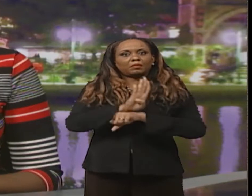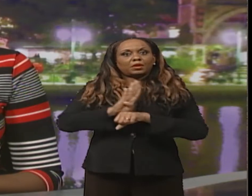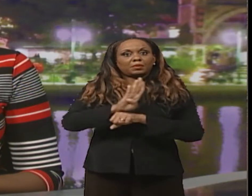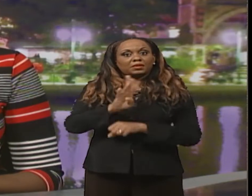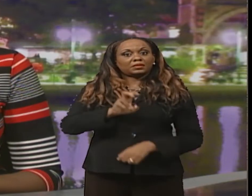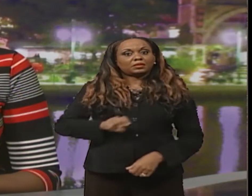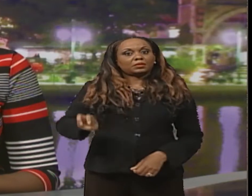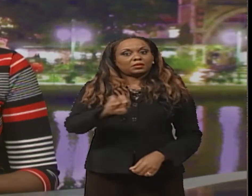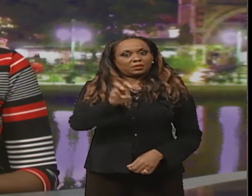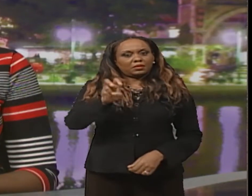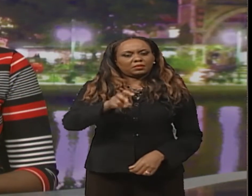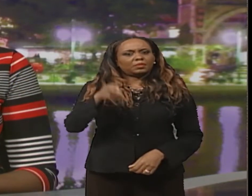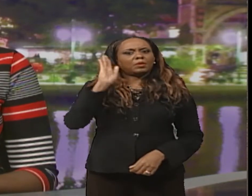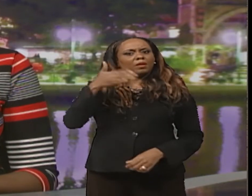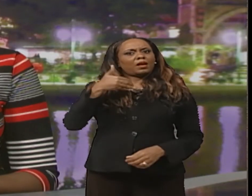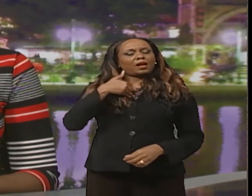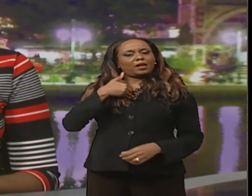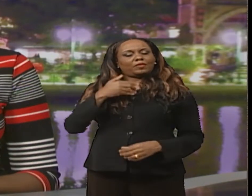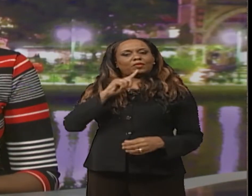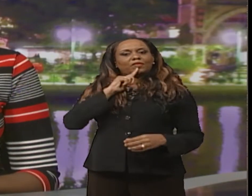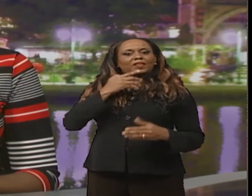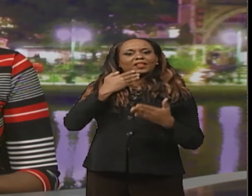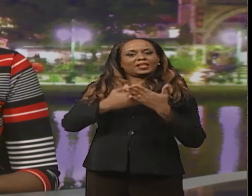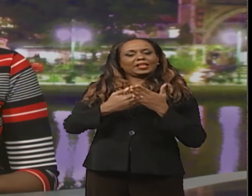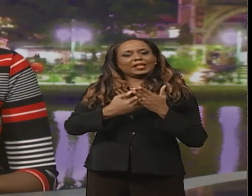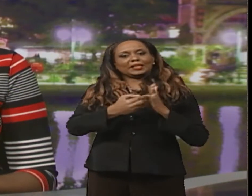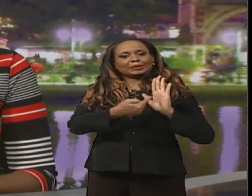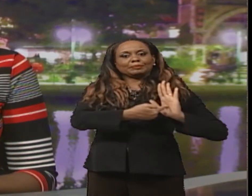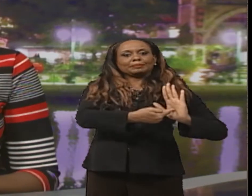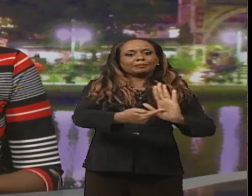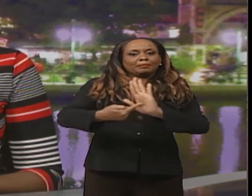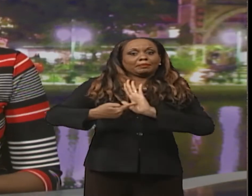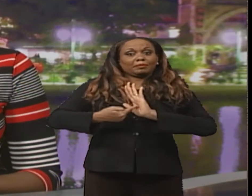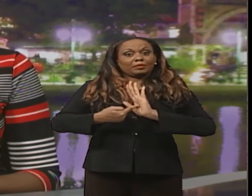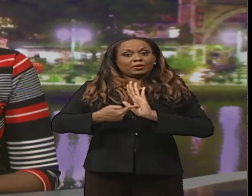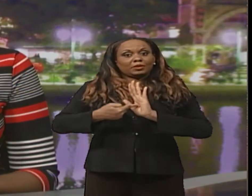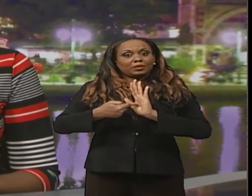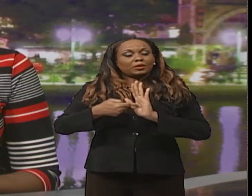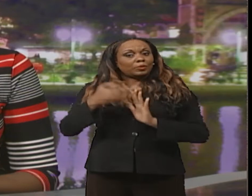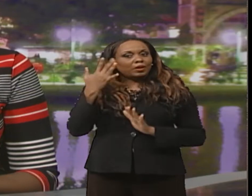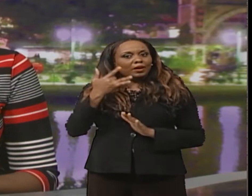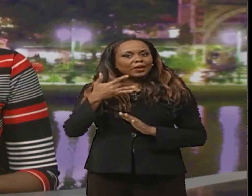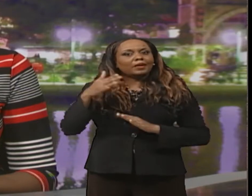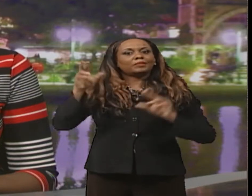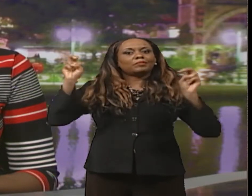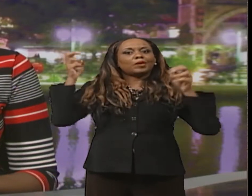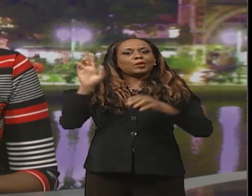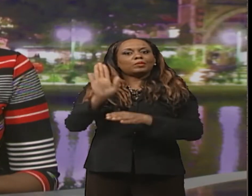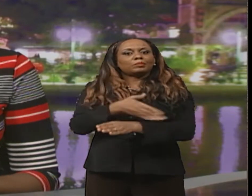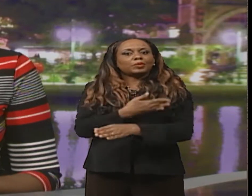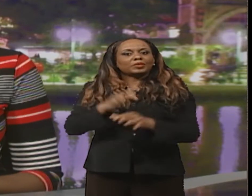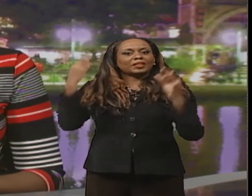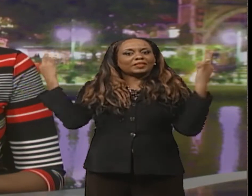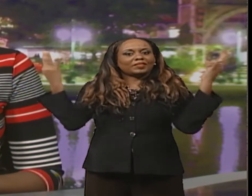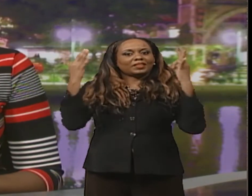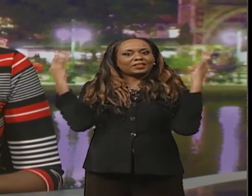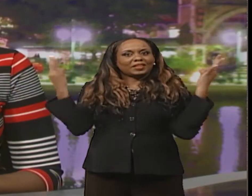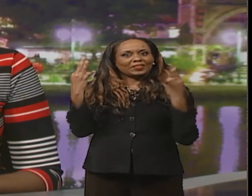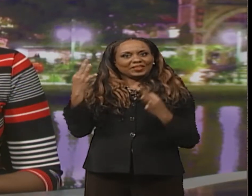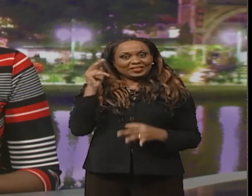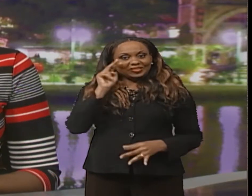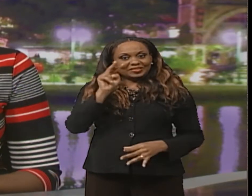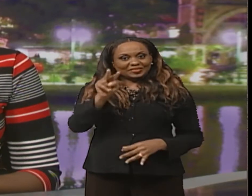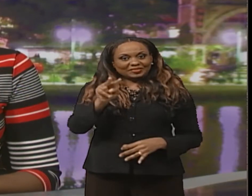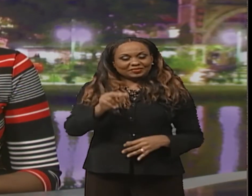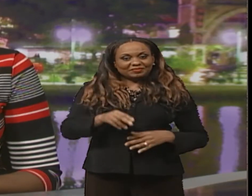Barbados' tourism sector is expected to be given a boost in the coming weeks through a music festival that's growing in appeal. The